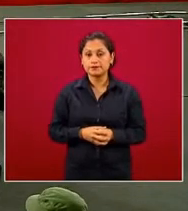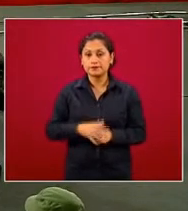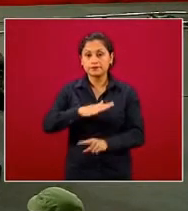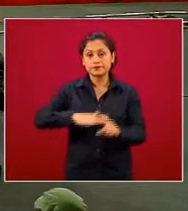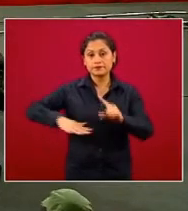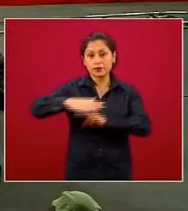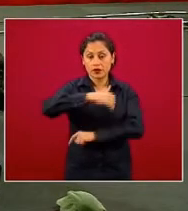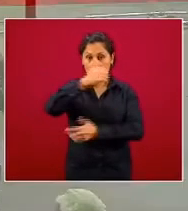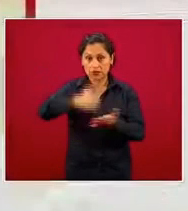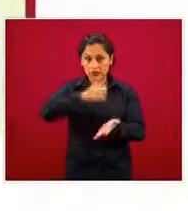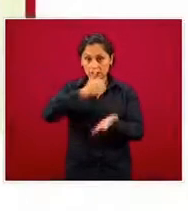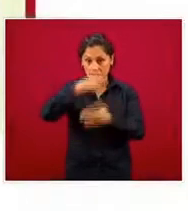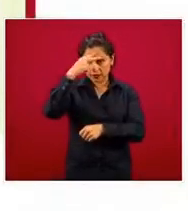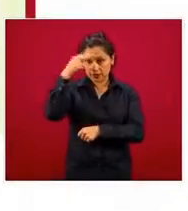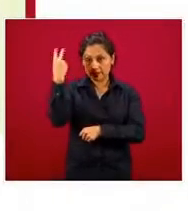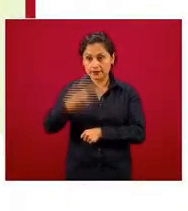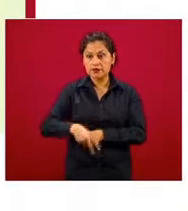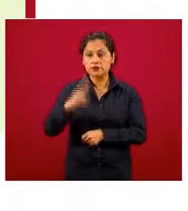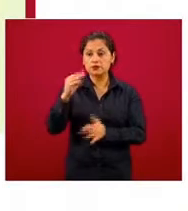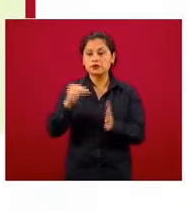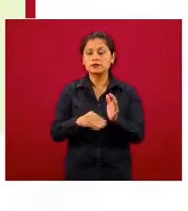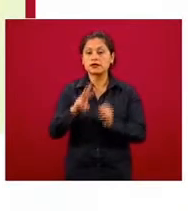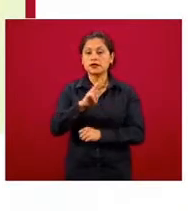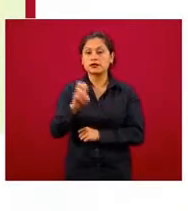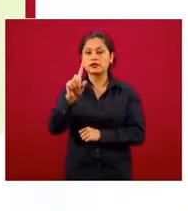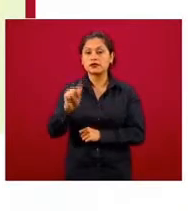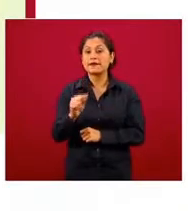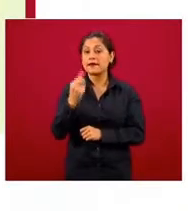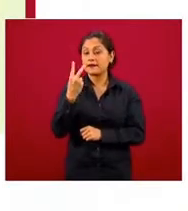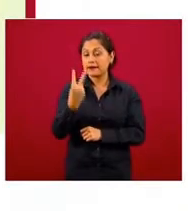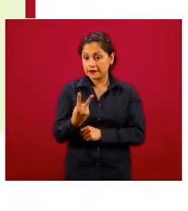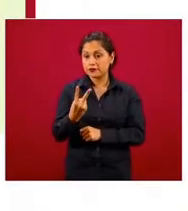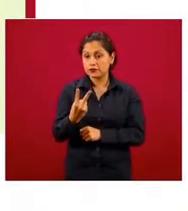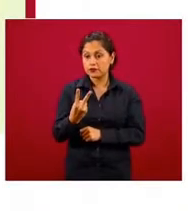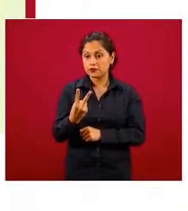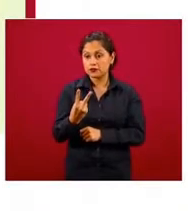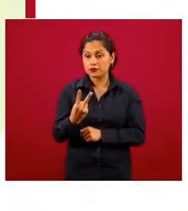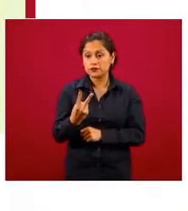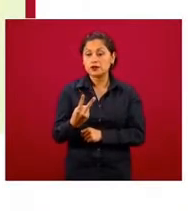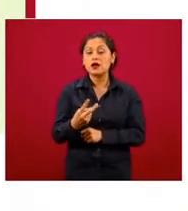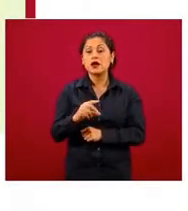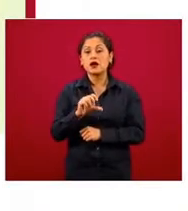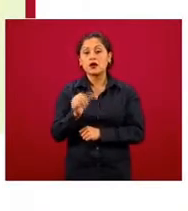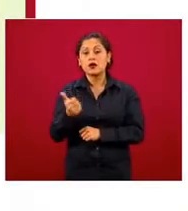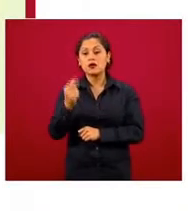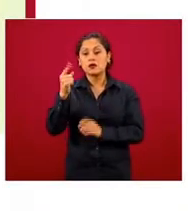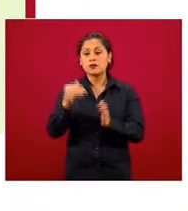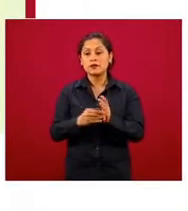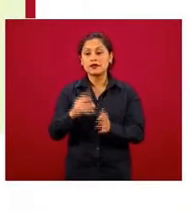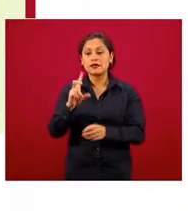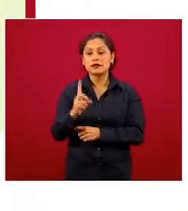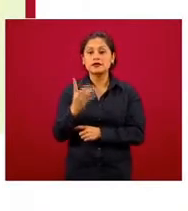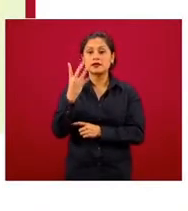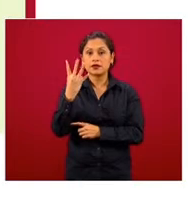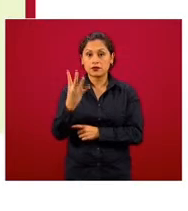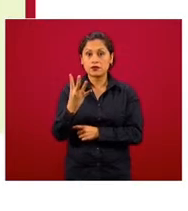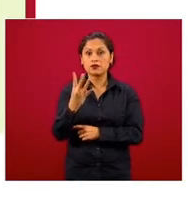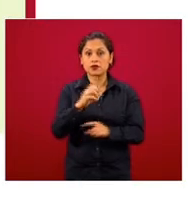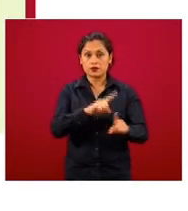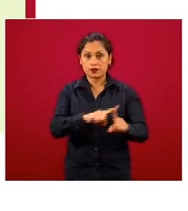In terms of the metropolitan area in Valle de Mexico, we have 3,372 who are not intubated and